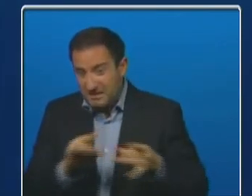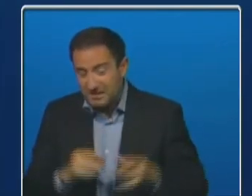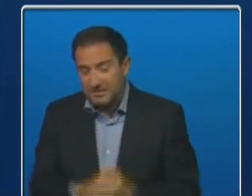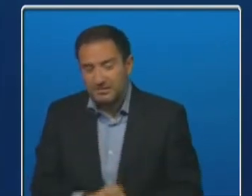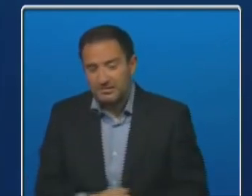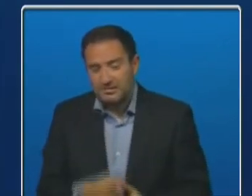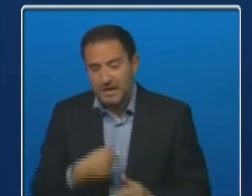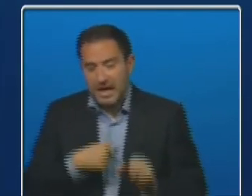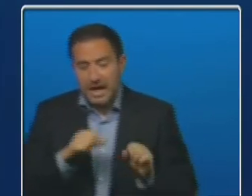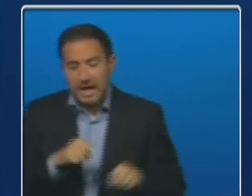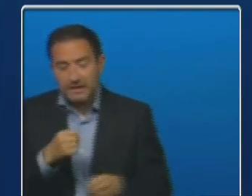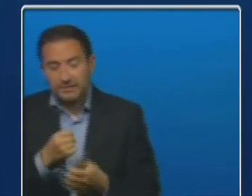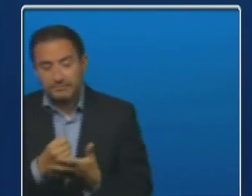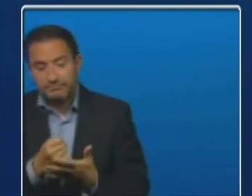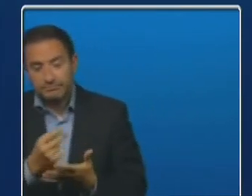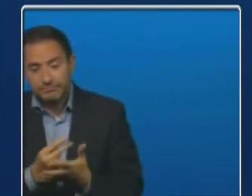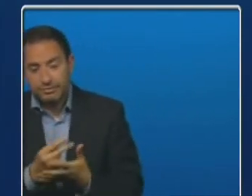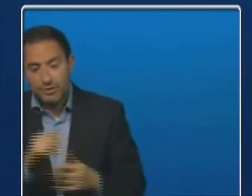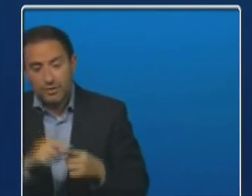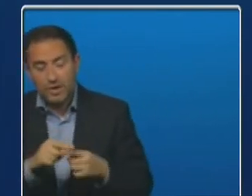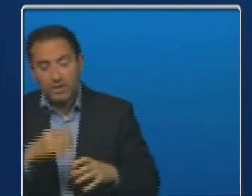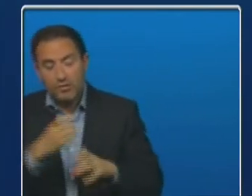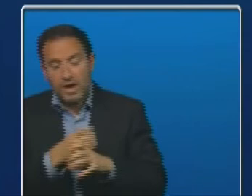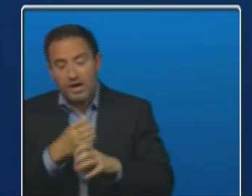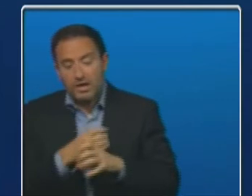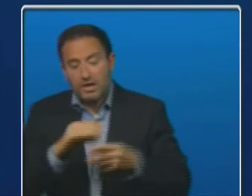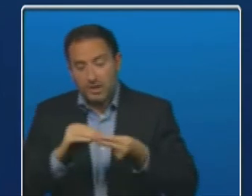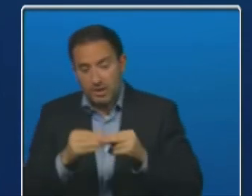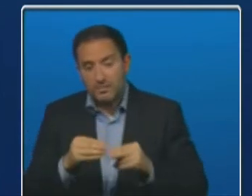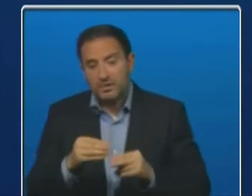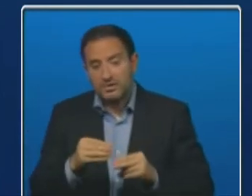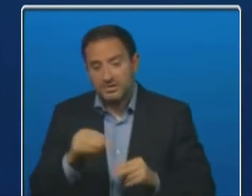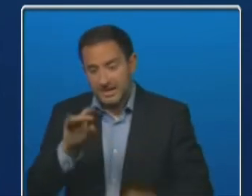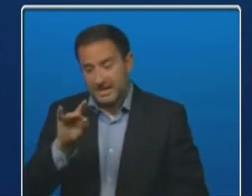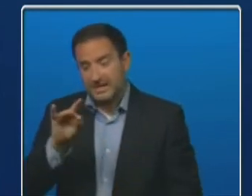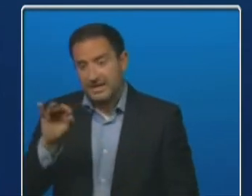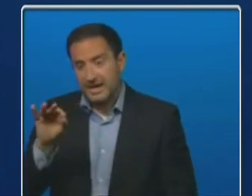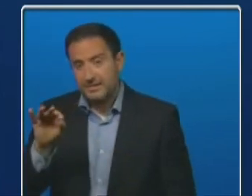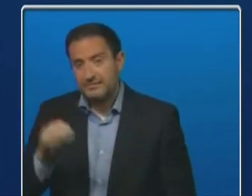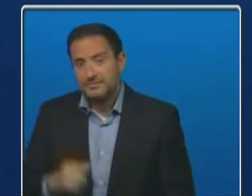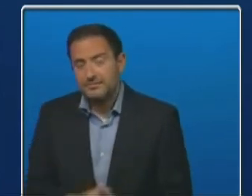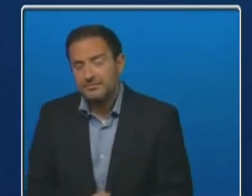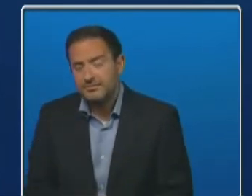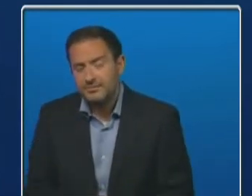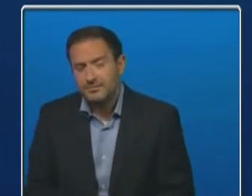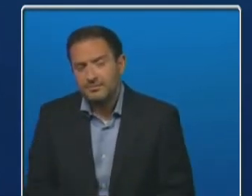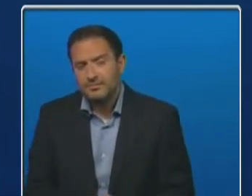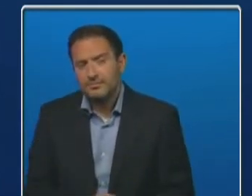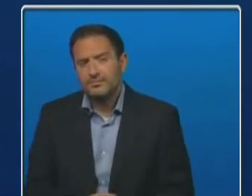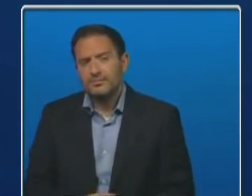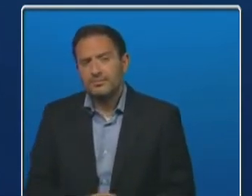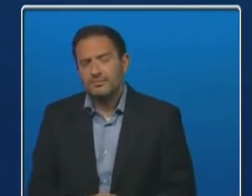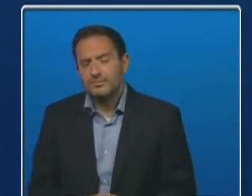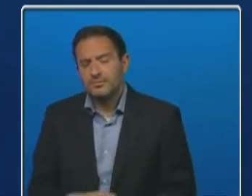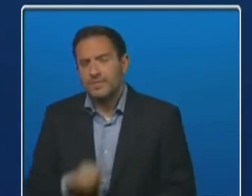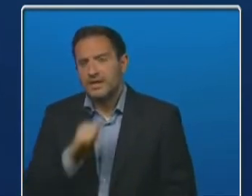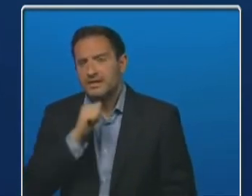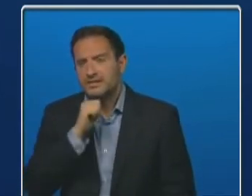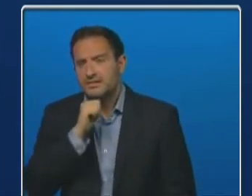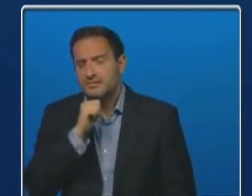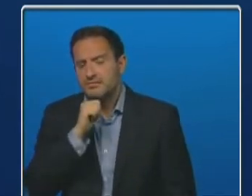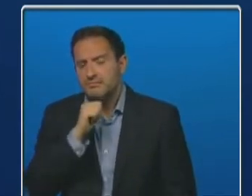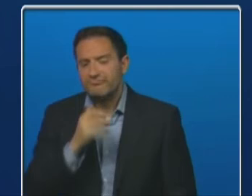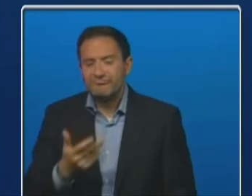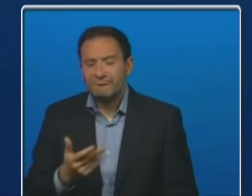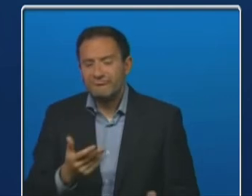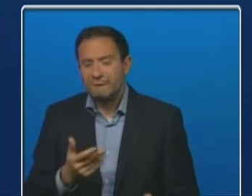I can just confirm that the number, when you calculate it, is 89. However, it's not unusual. I